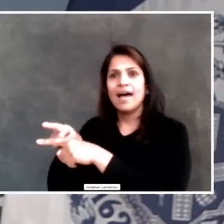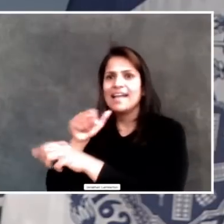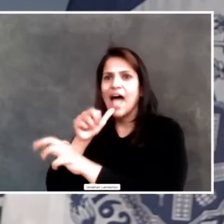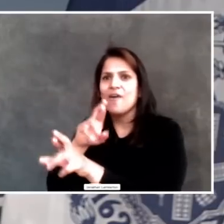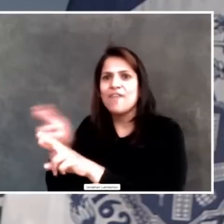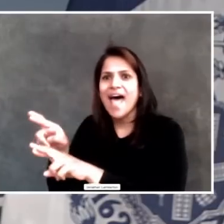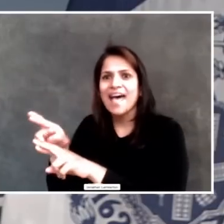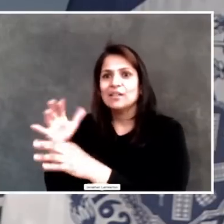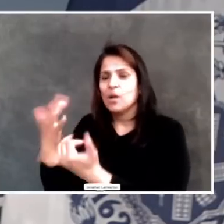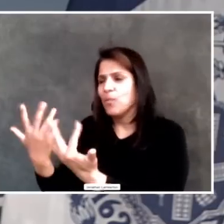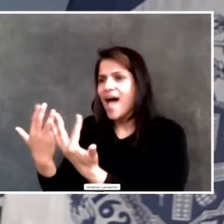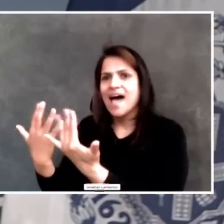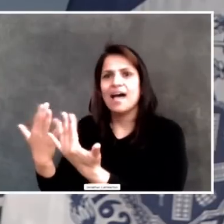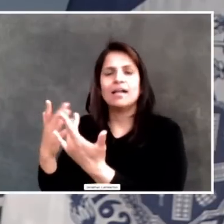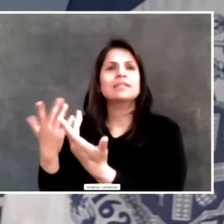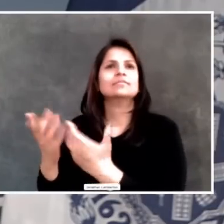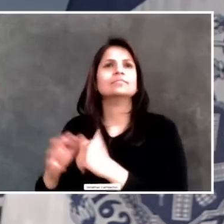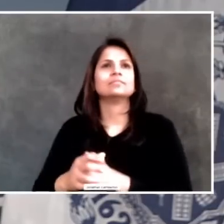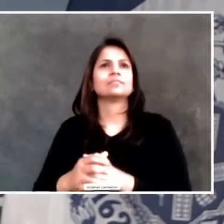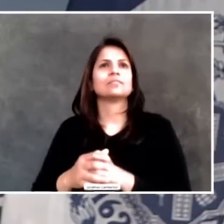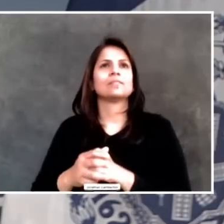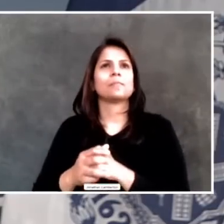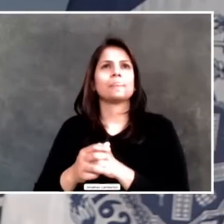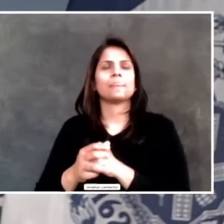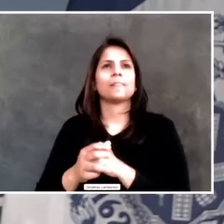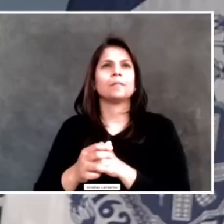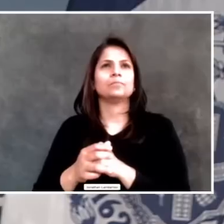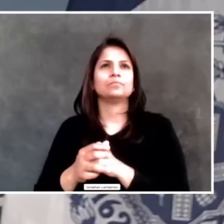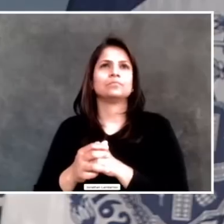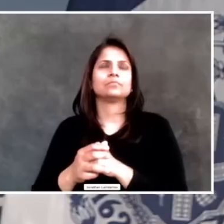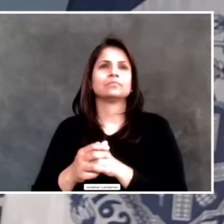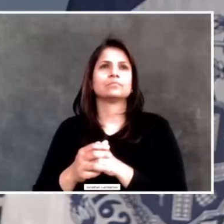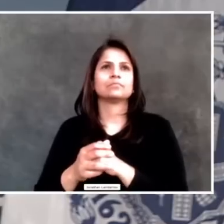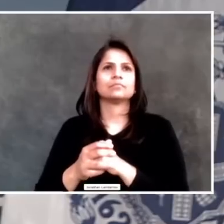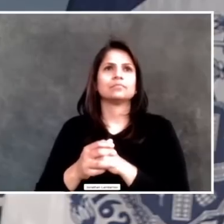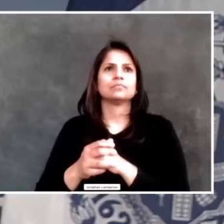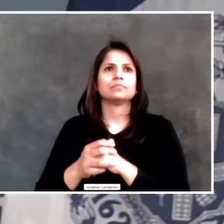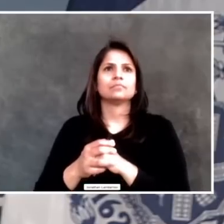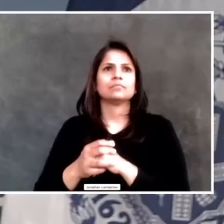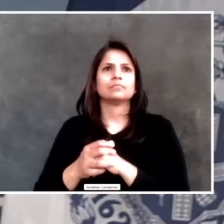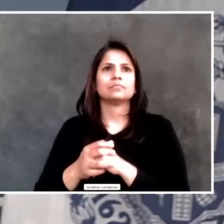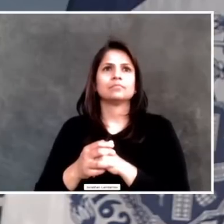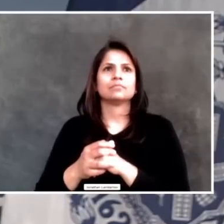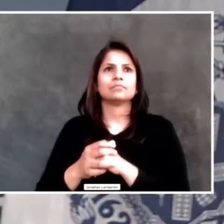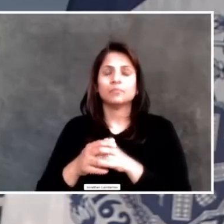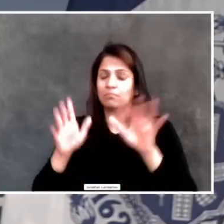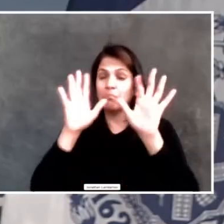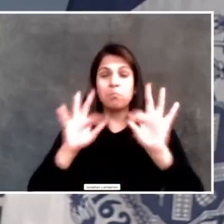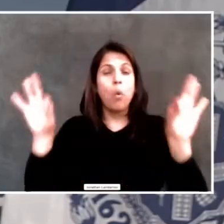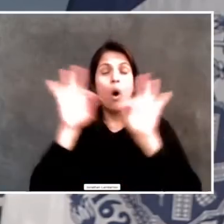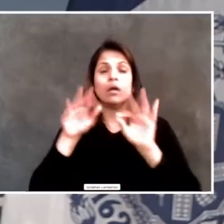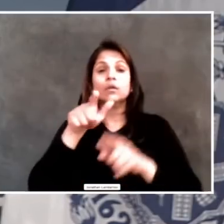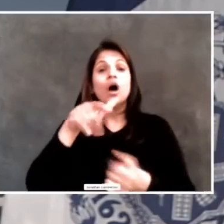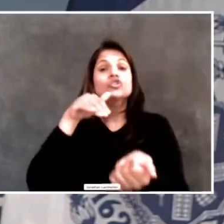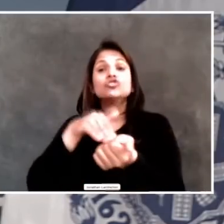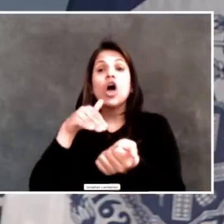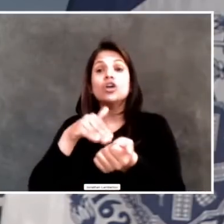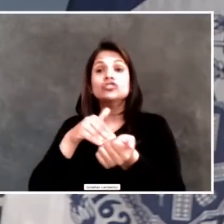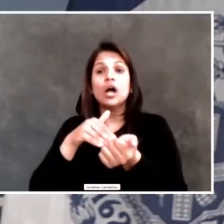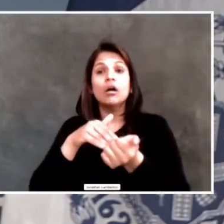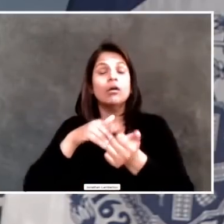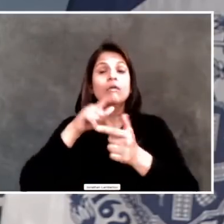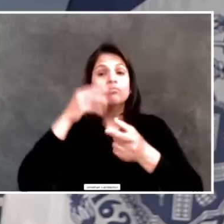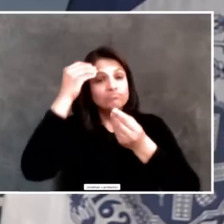to have a different situation with the people they're living in their household with. And this is something we're going to really focus on. If you're living under the same roof with